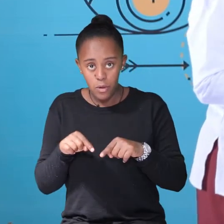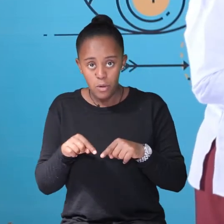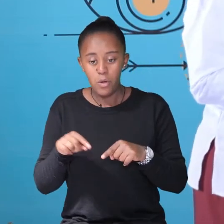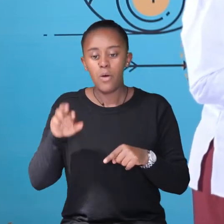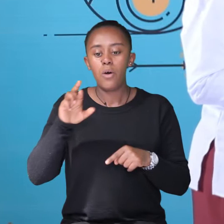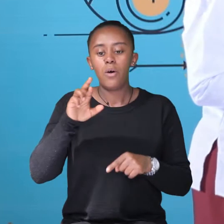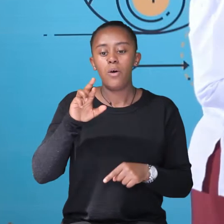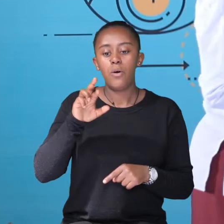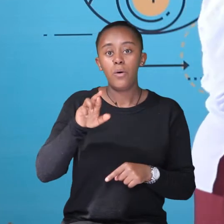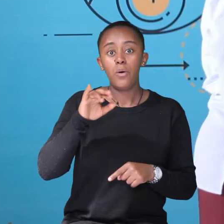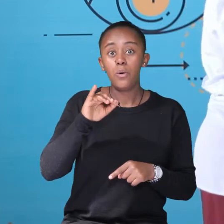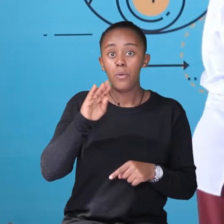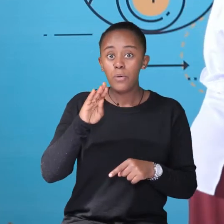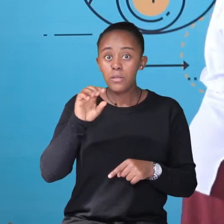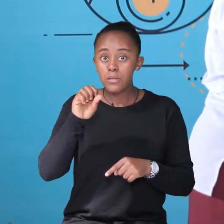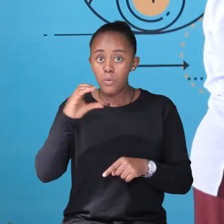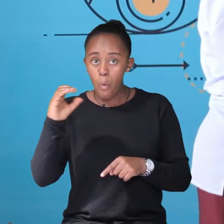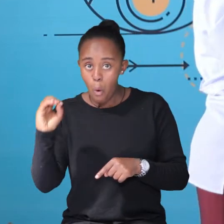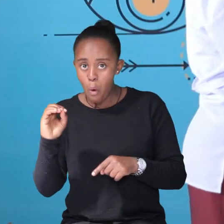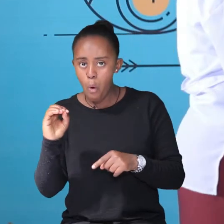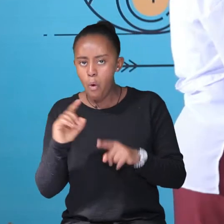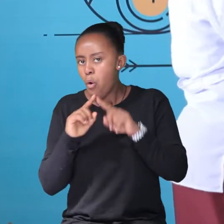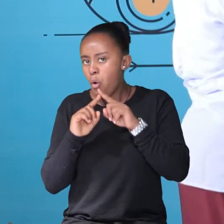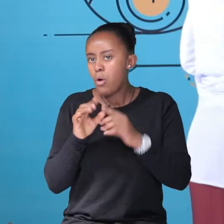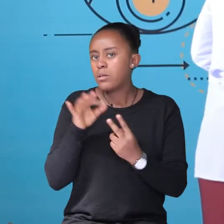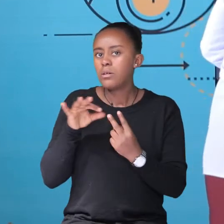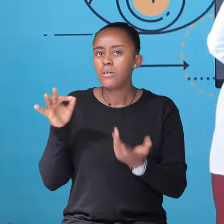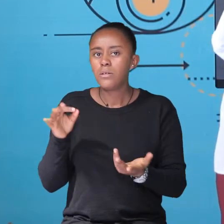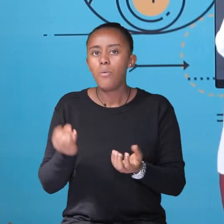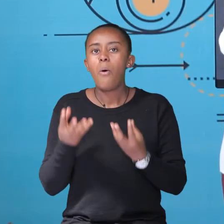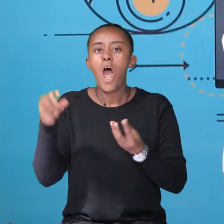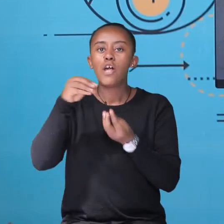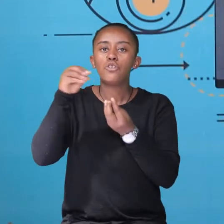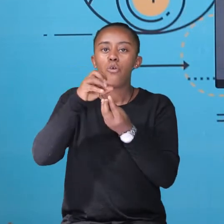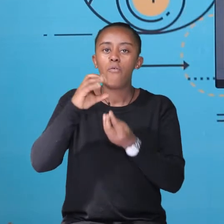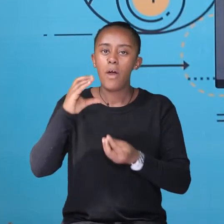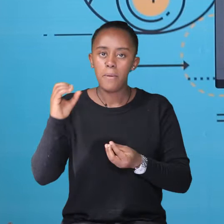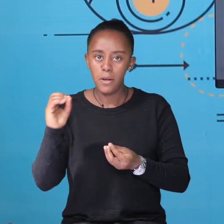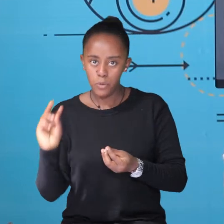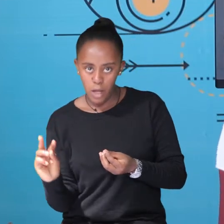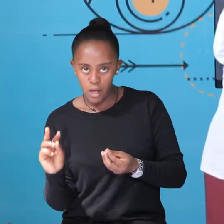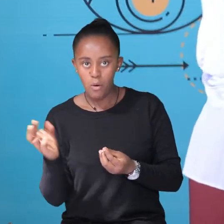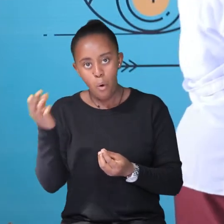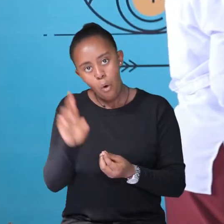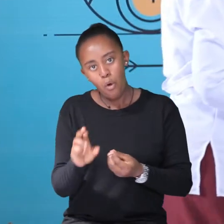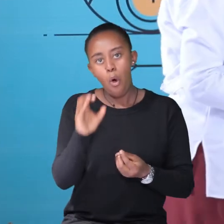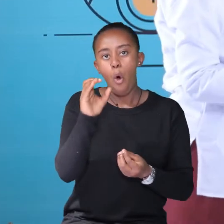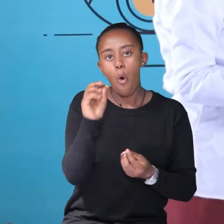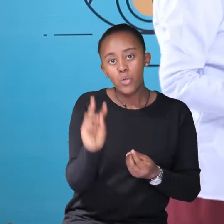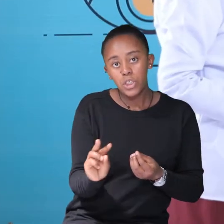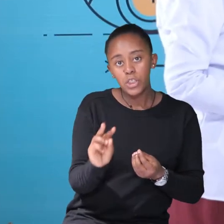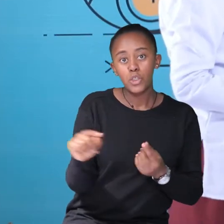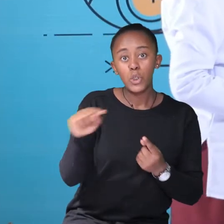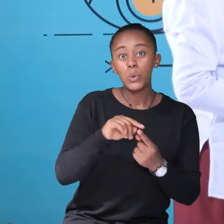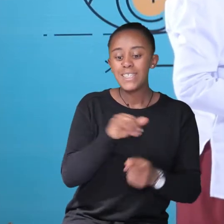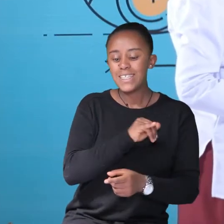Rubisco, it is exceptional. It can catalyze both addition of carbon dioxide or oxygen to the